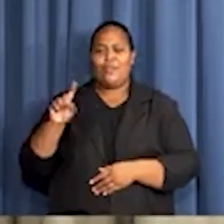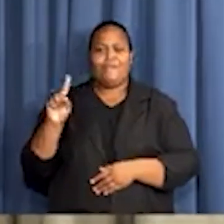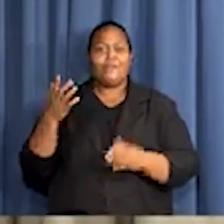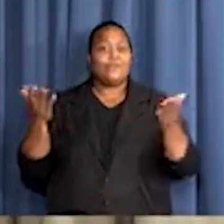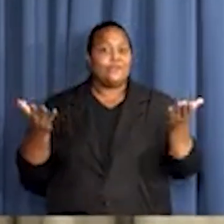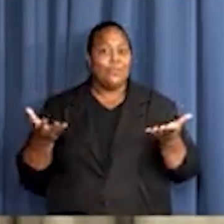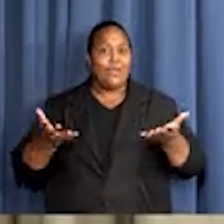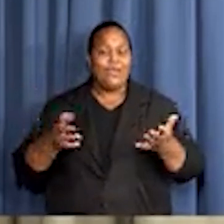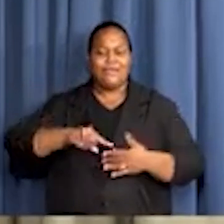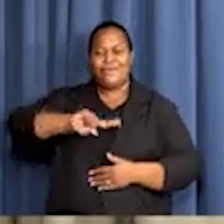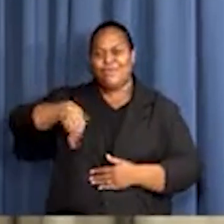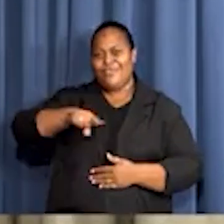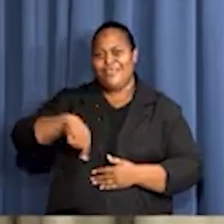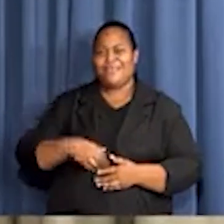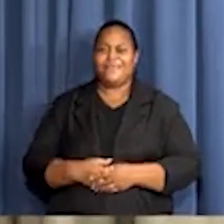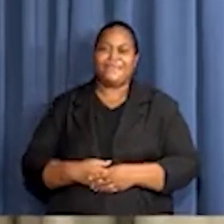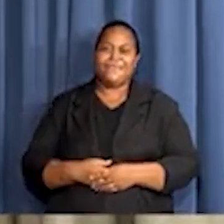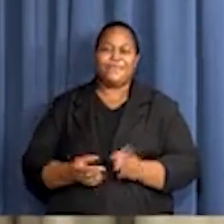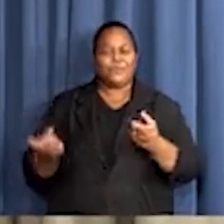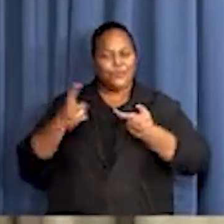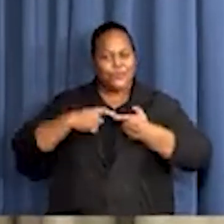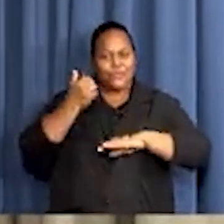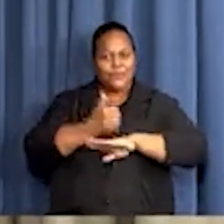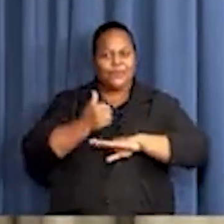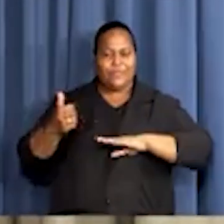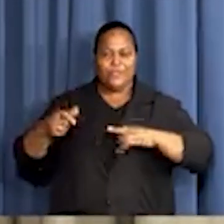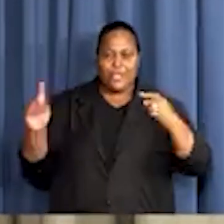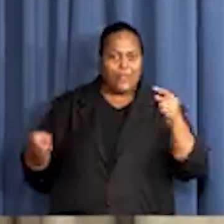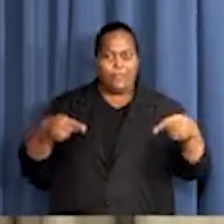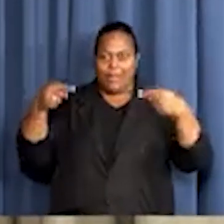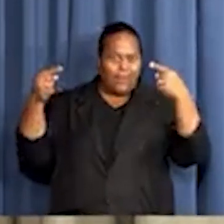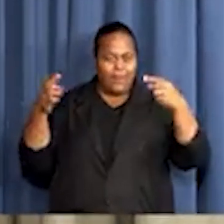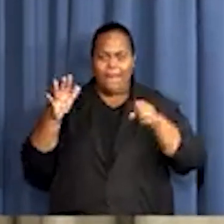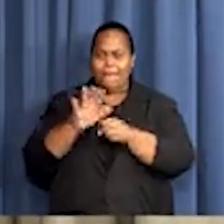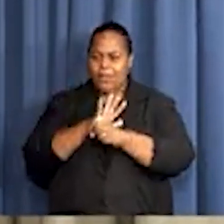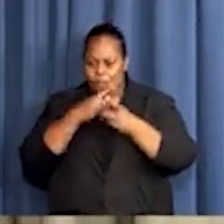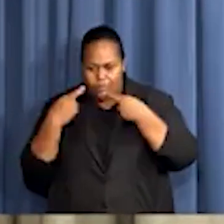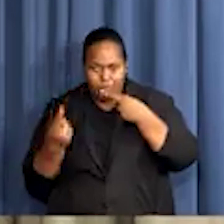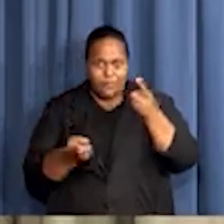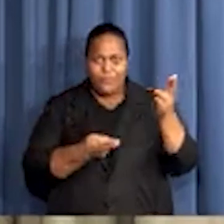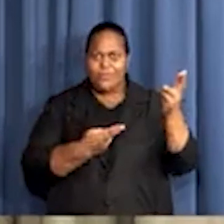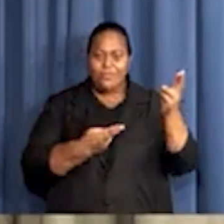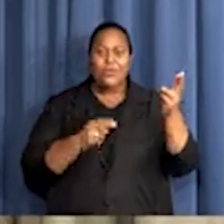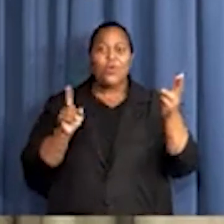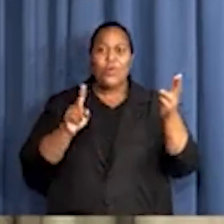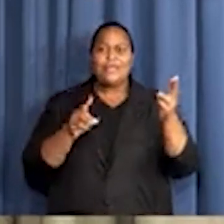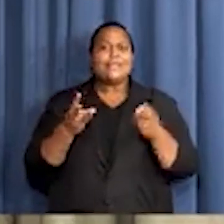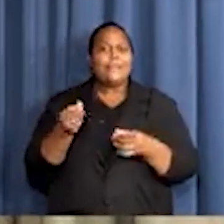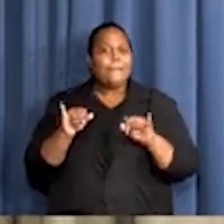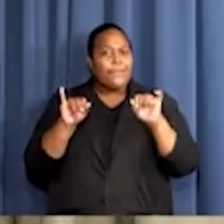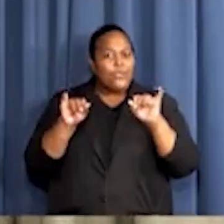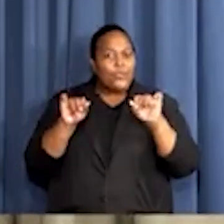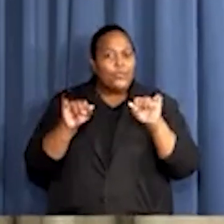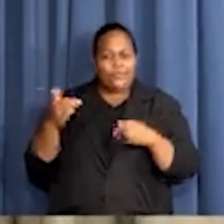Suva. They will join with the government in debating and making recommendations on sundry issues